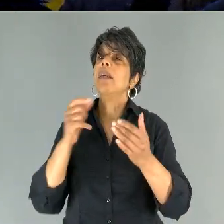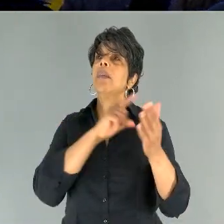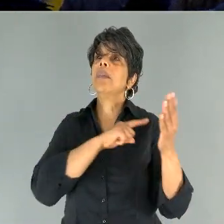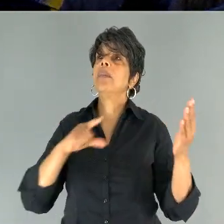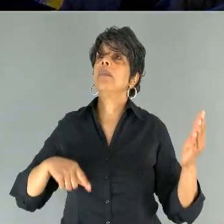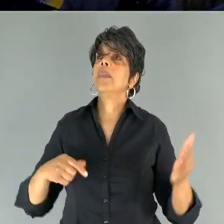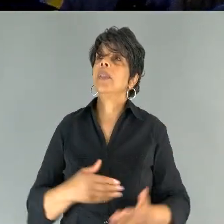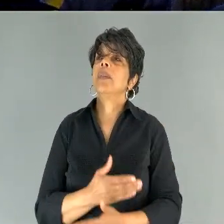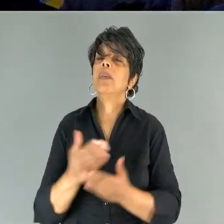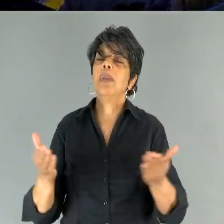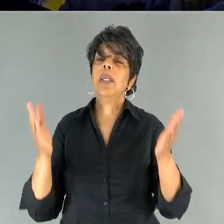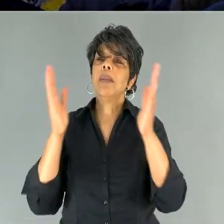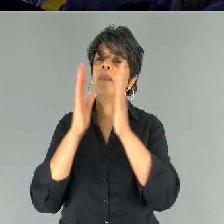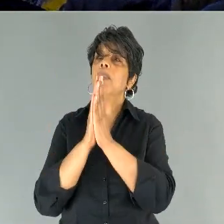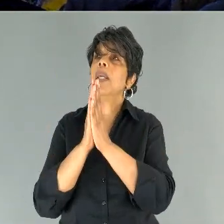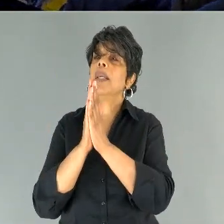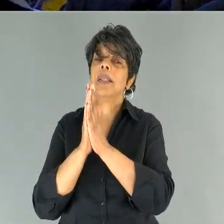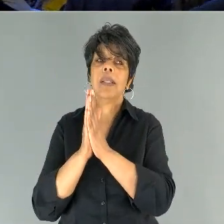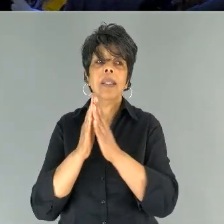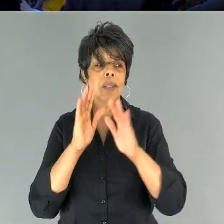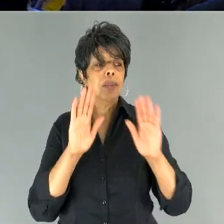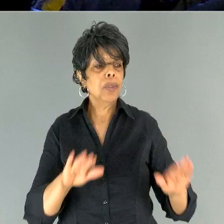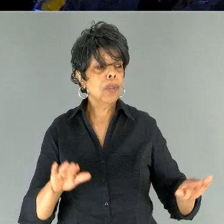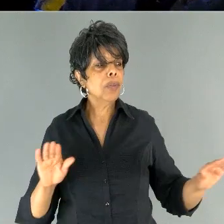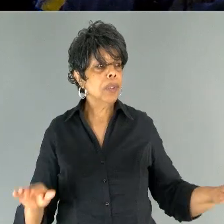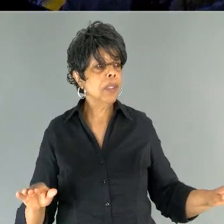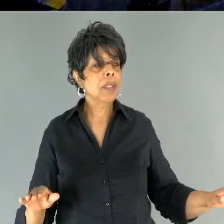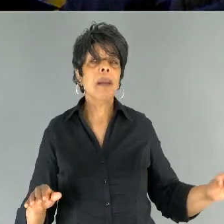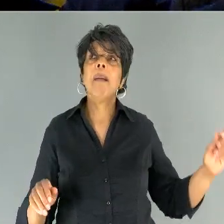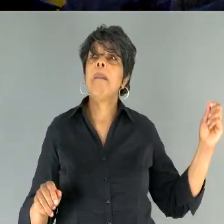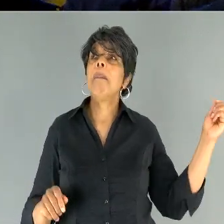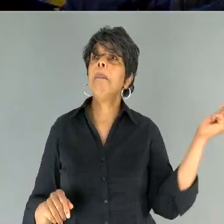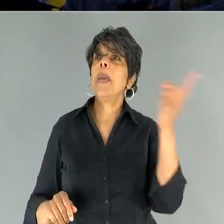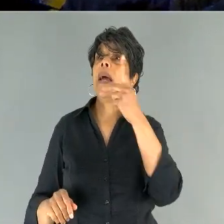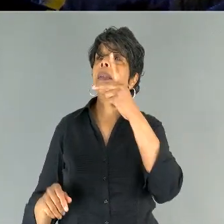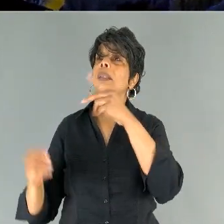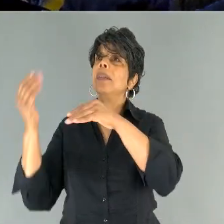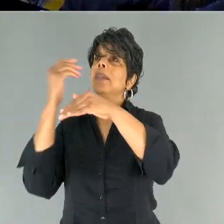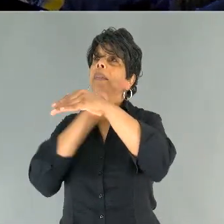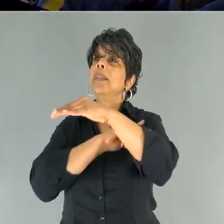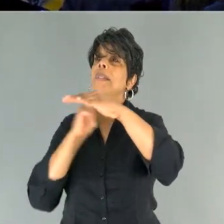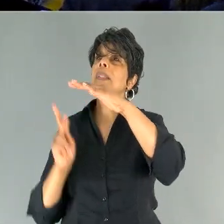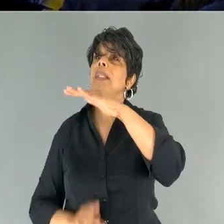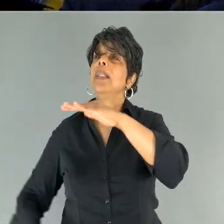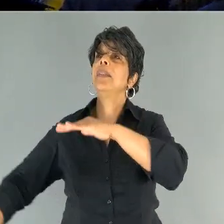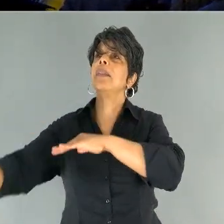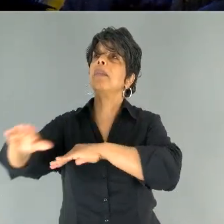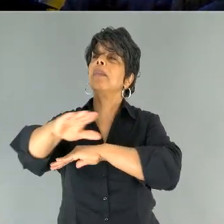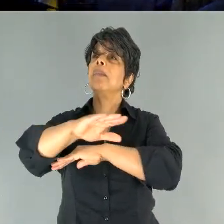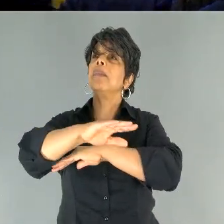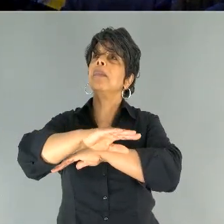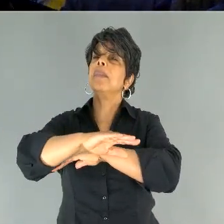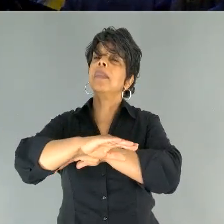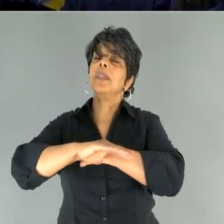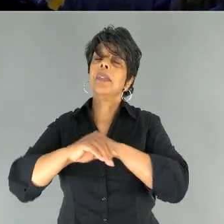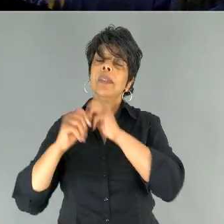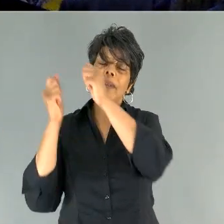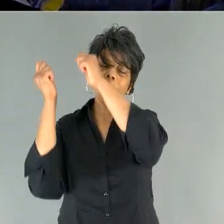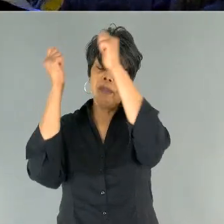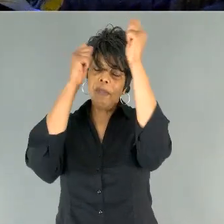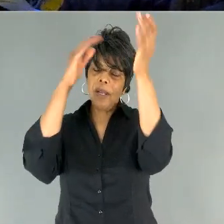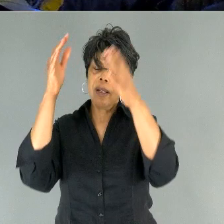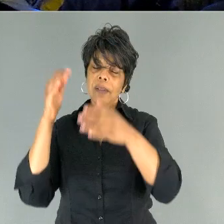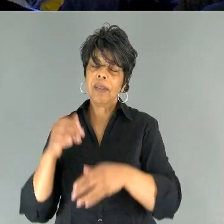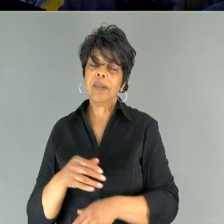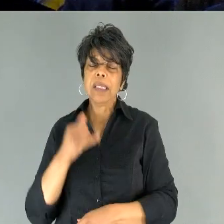we pray them back into the kingdom. And so, Father, if there is anything that you